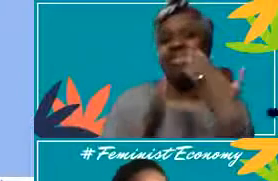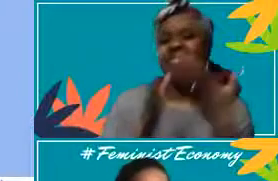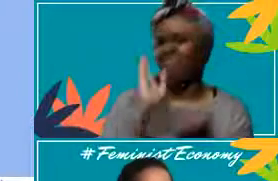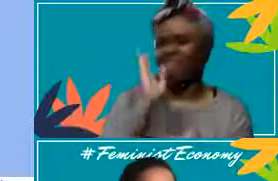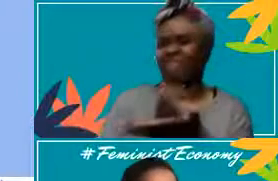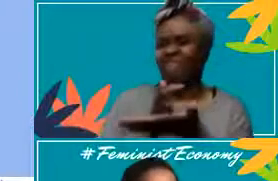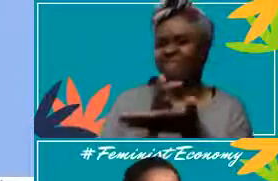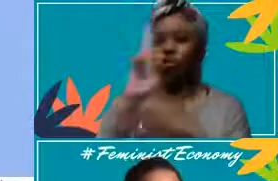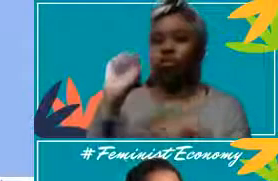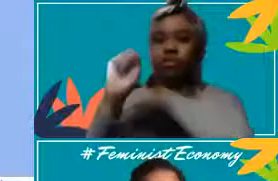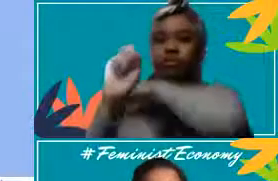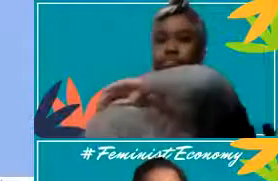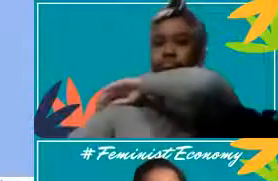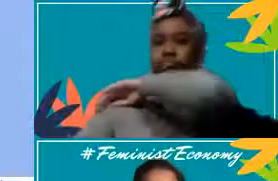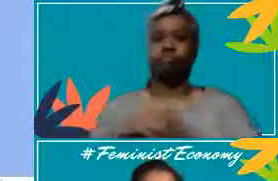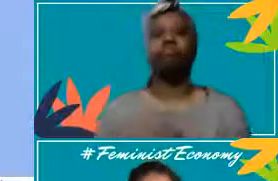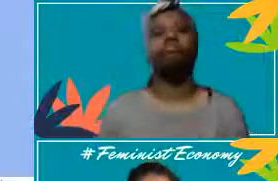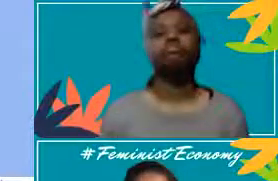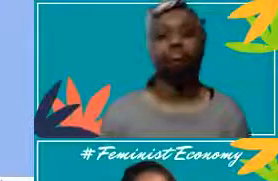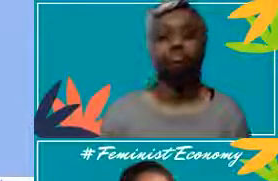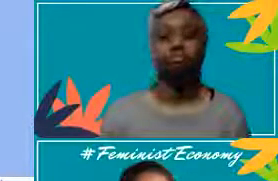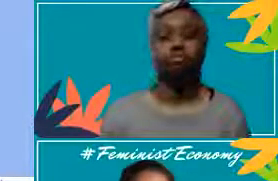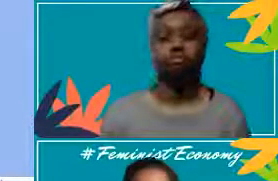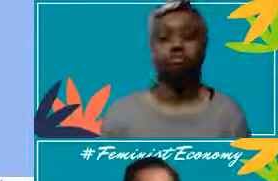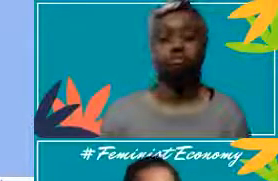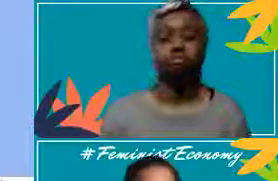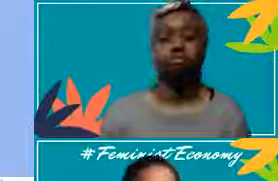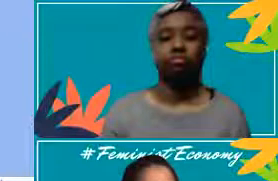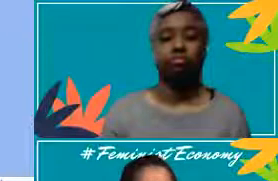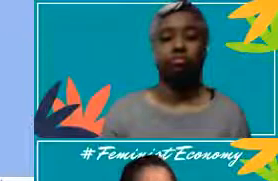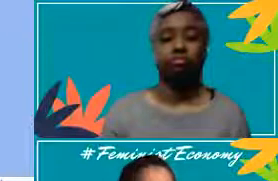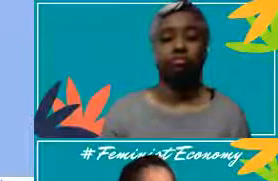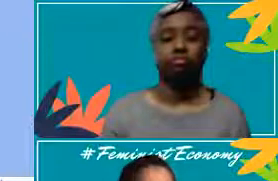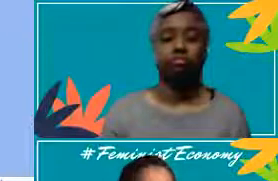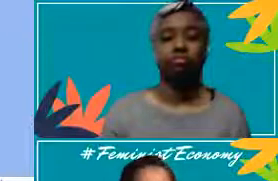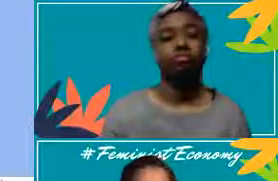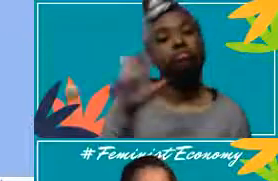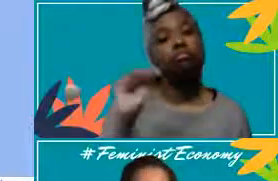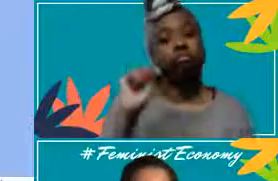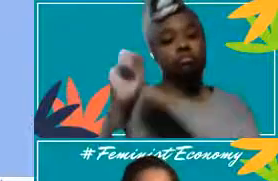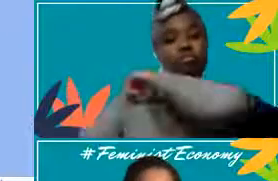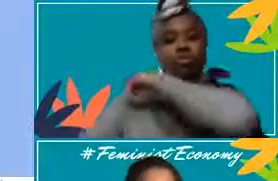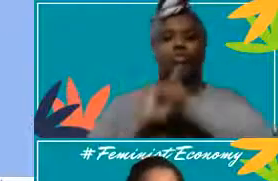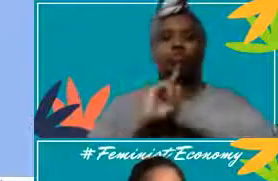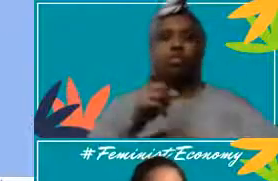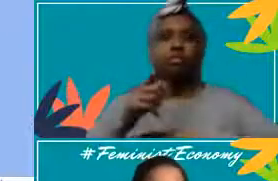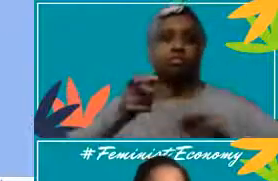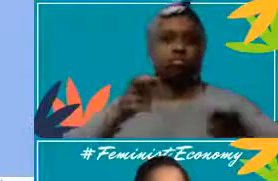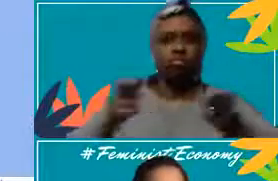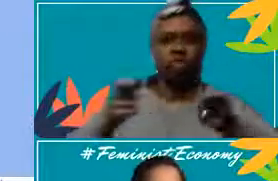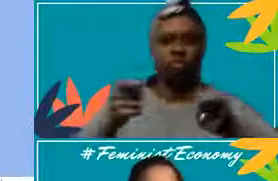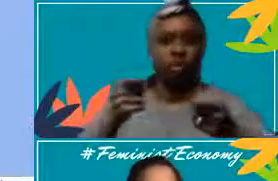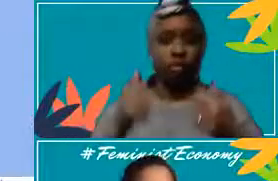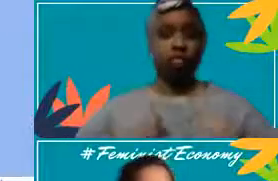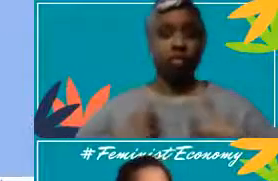So, as US sanctions have been used as a weapon of resource control around survival needs, and often